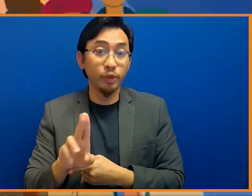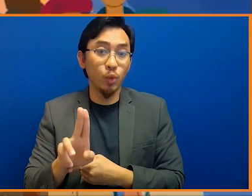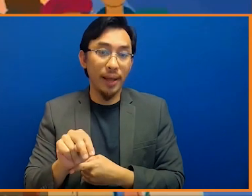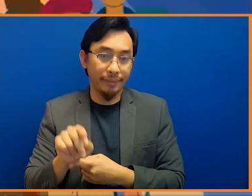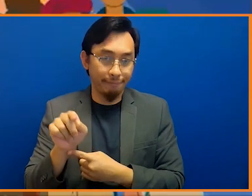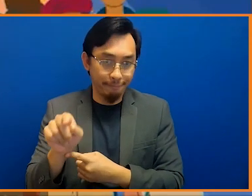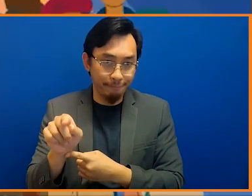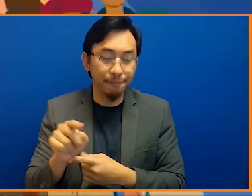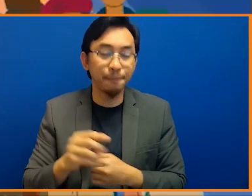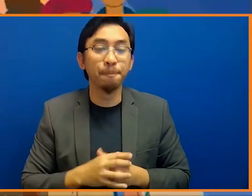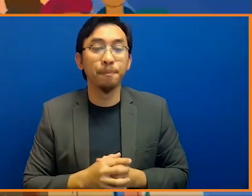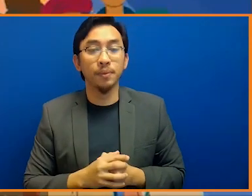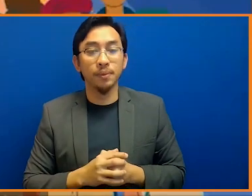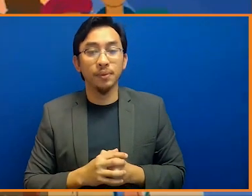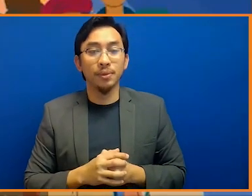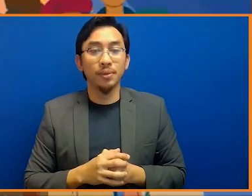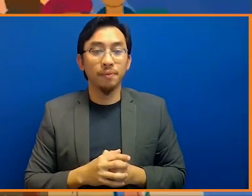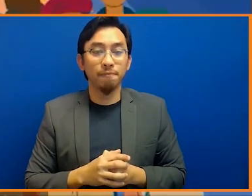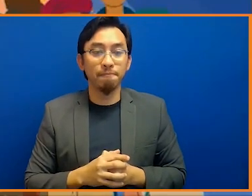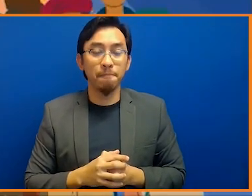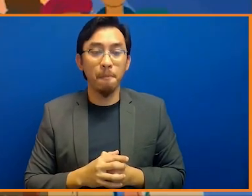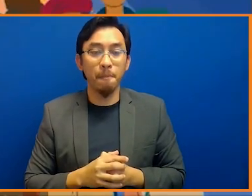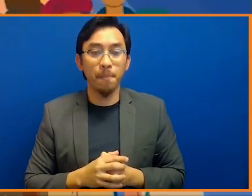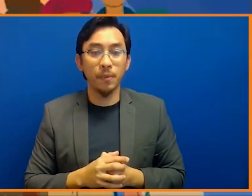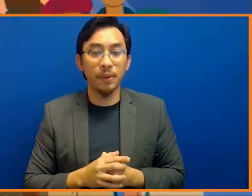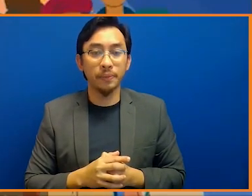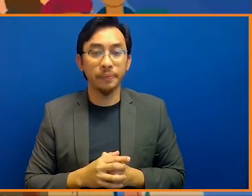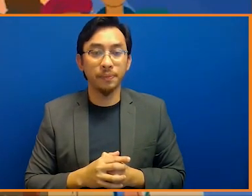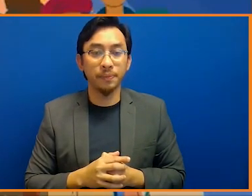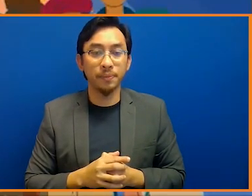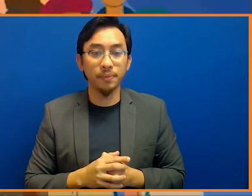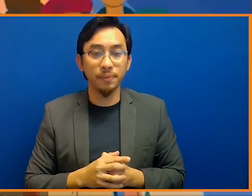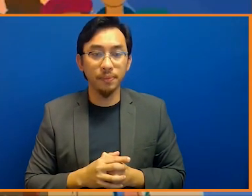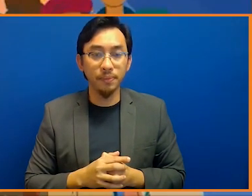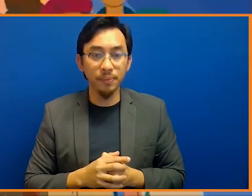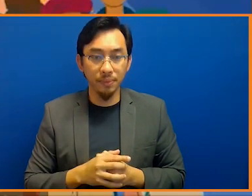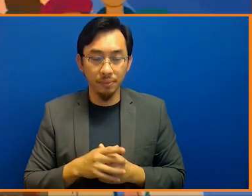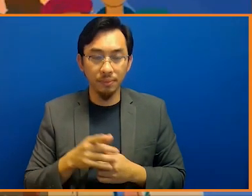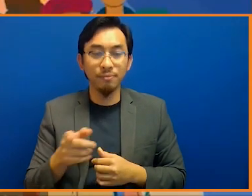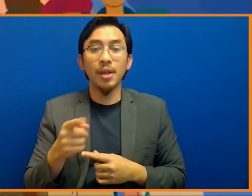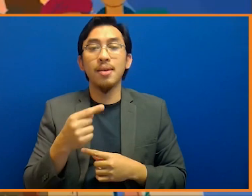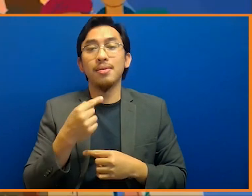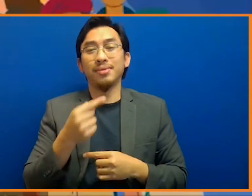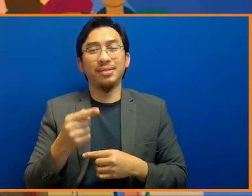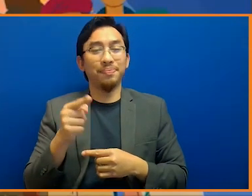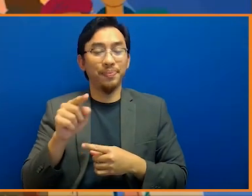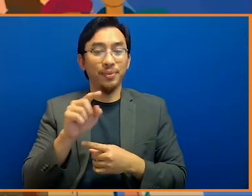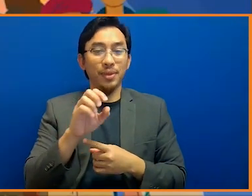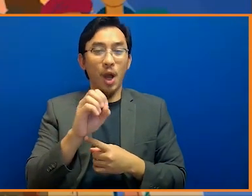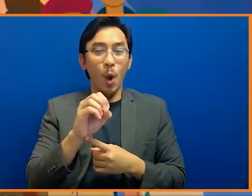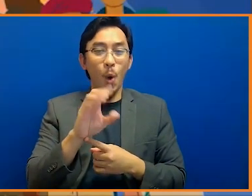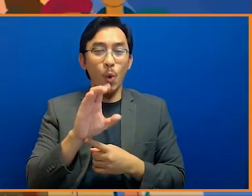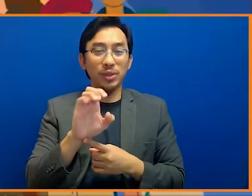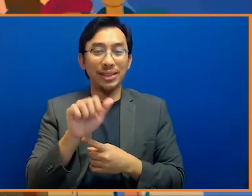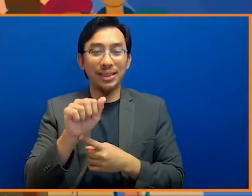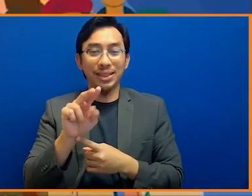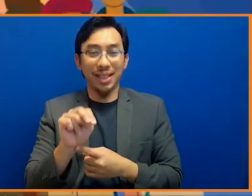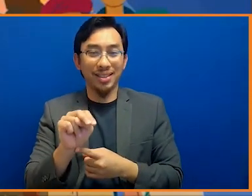of Ocean Science for Sustainable Development, or called the Ocean